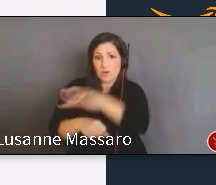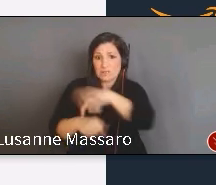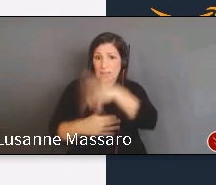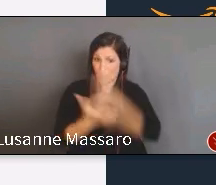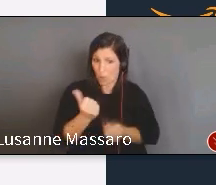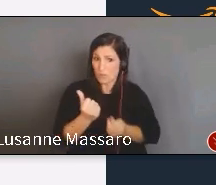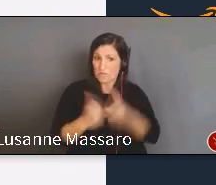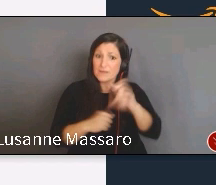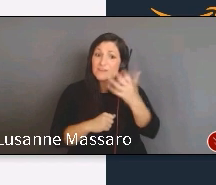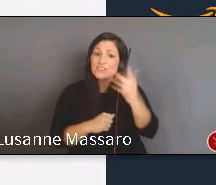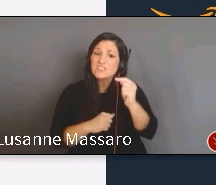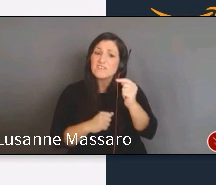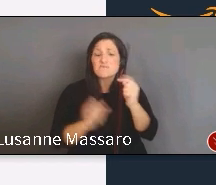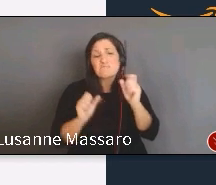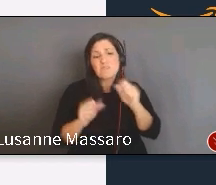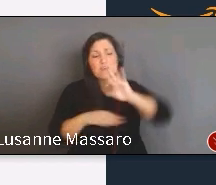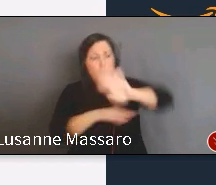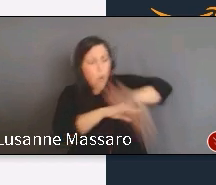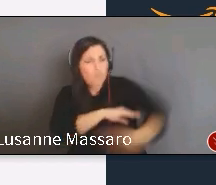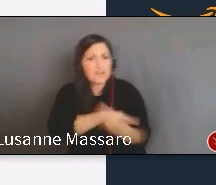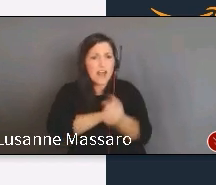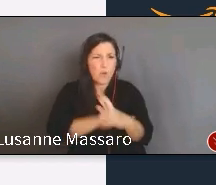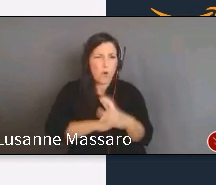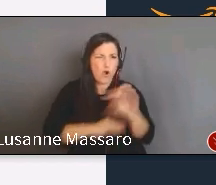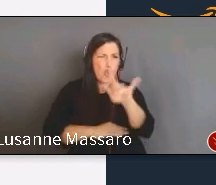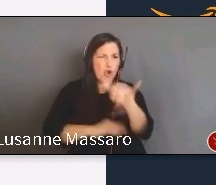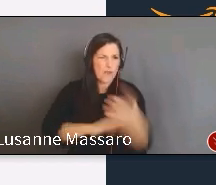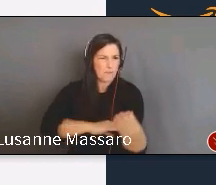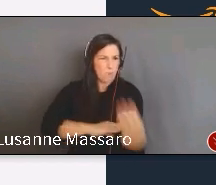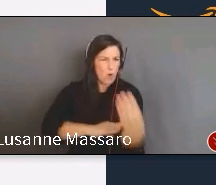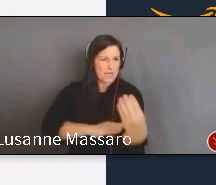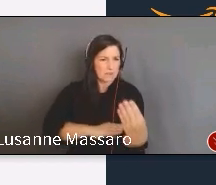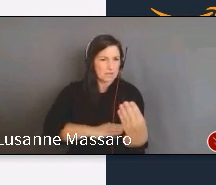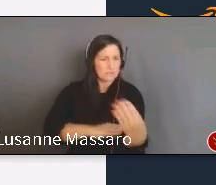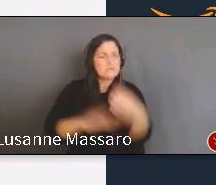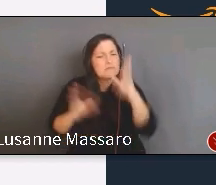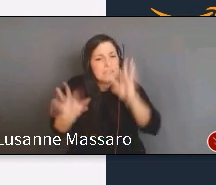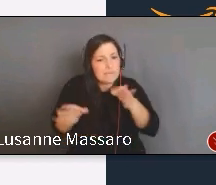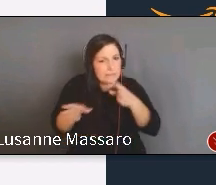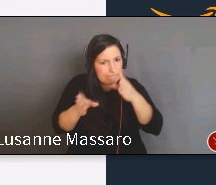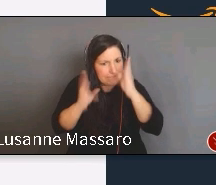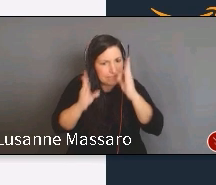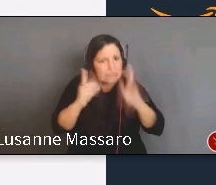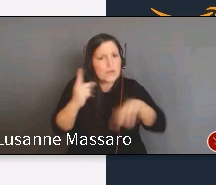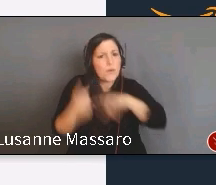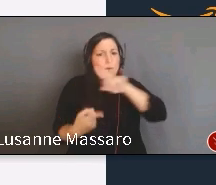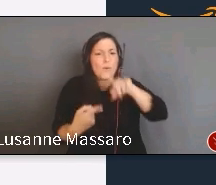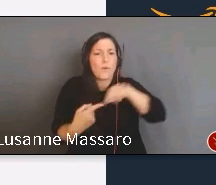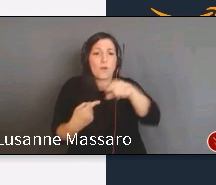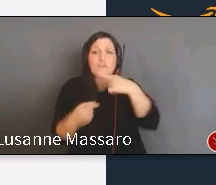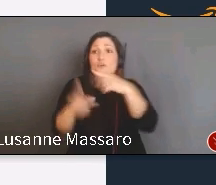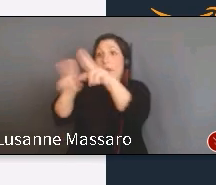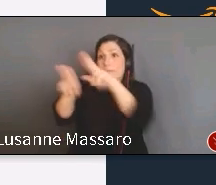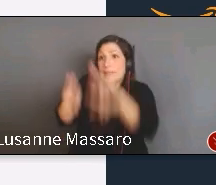shifts typically can be either overnight or early morning. So you definitely want to make sure you're paying close attention when you are on that